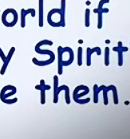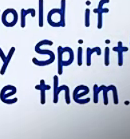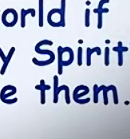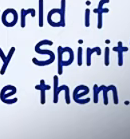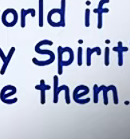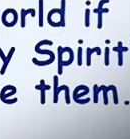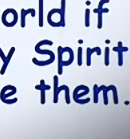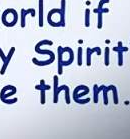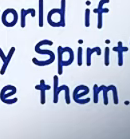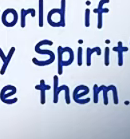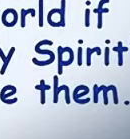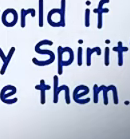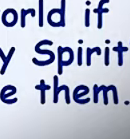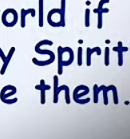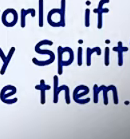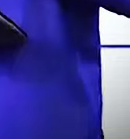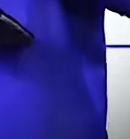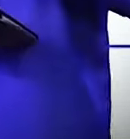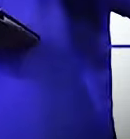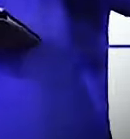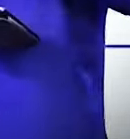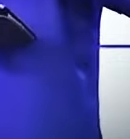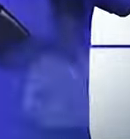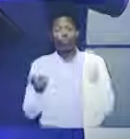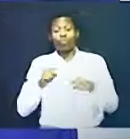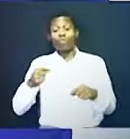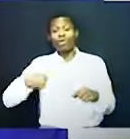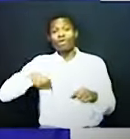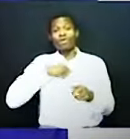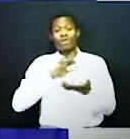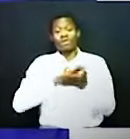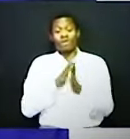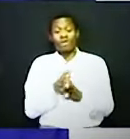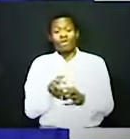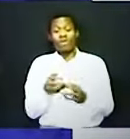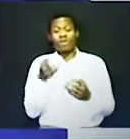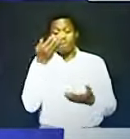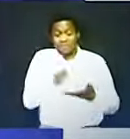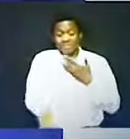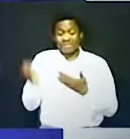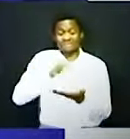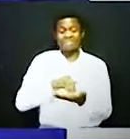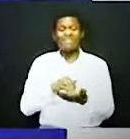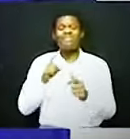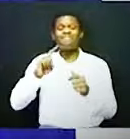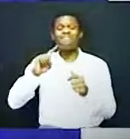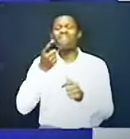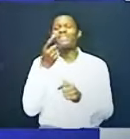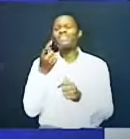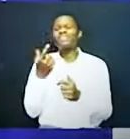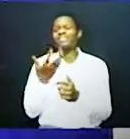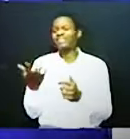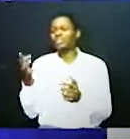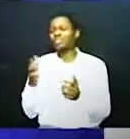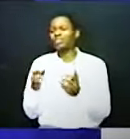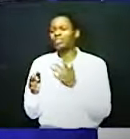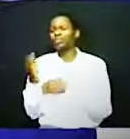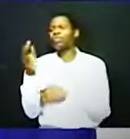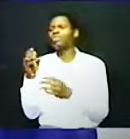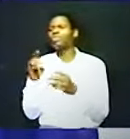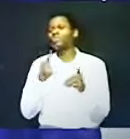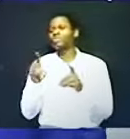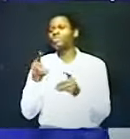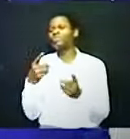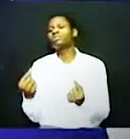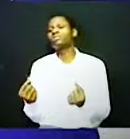faculties. See, when we got born again, the first thing that he did was to forgive us